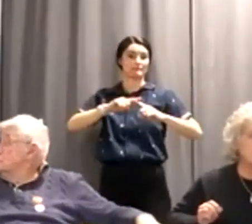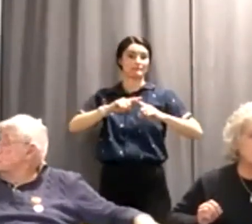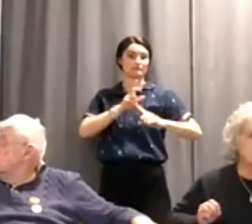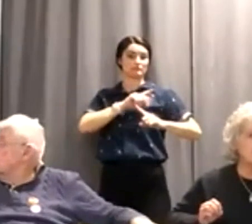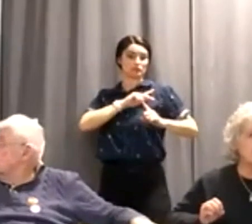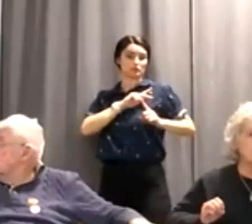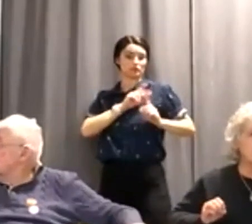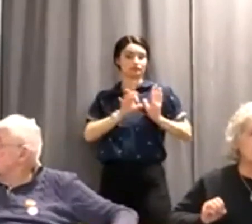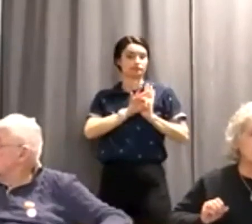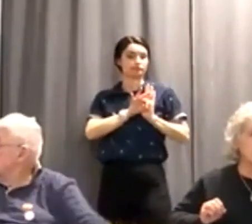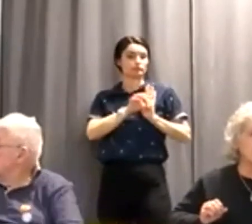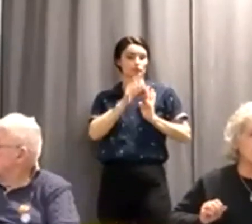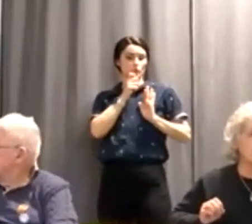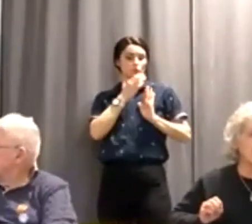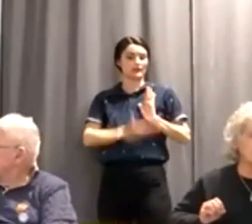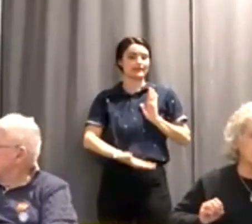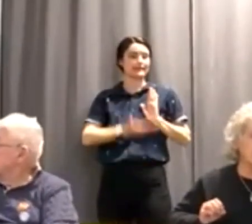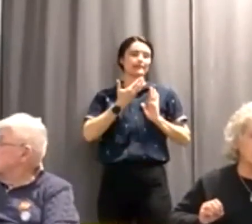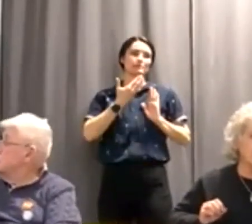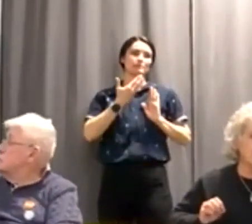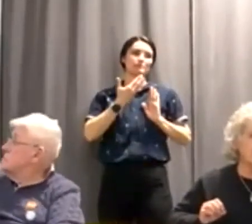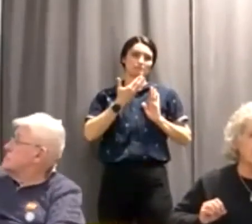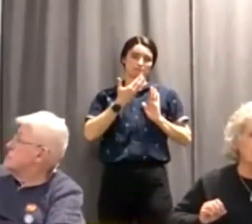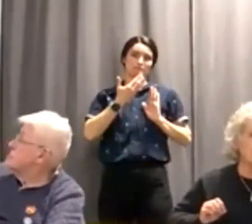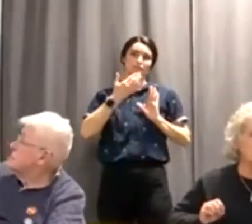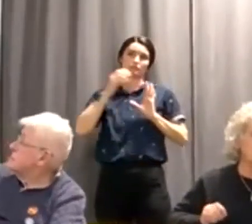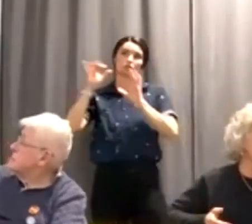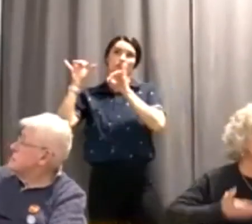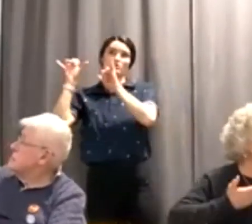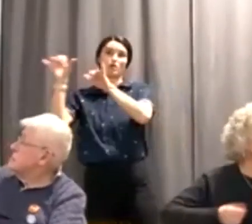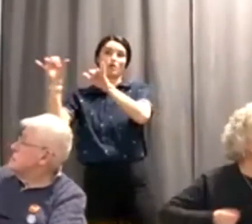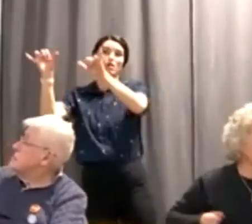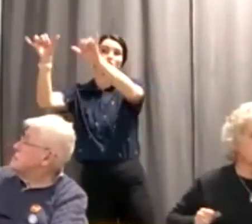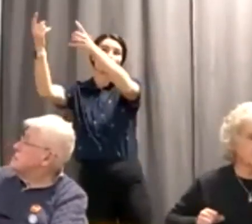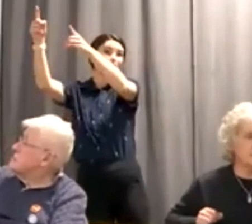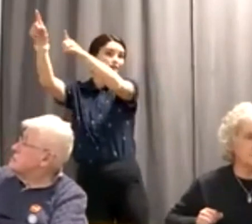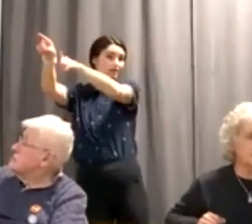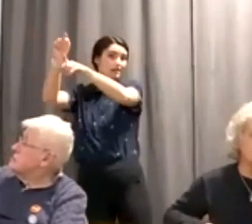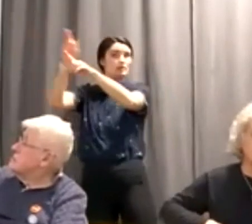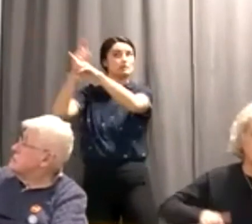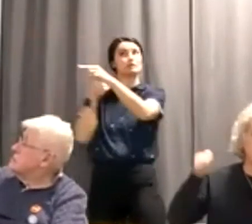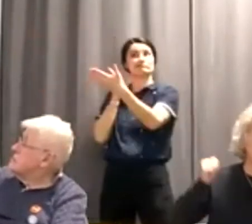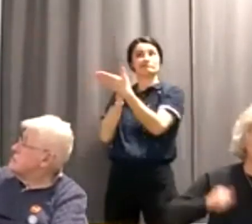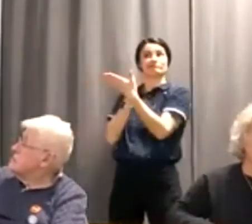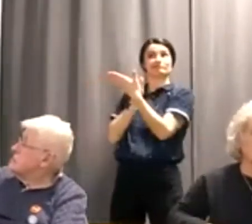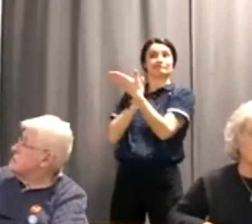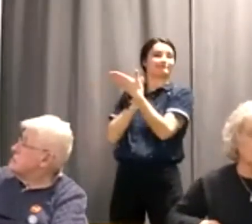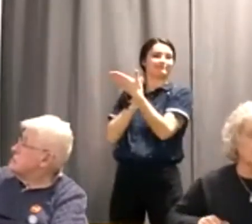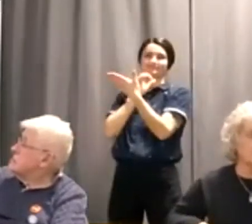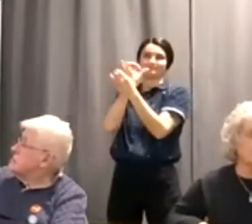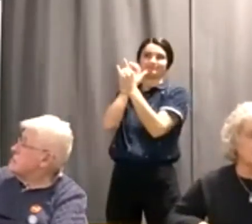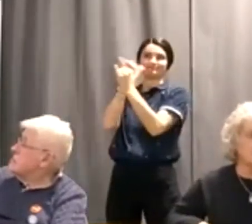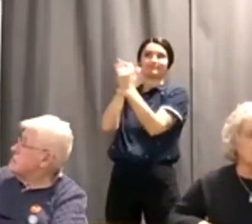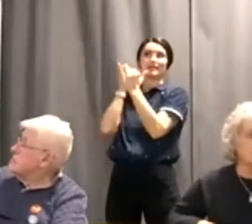choice. We are going against the status quo, and there are a lot of people, as Rob said, would like to see us